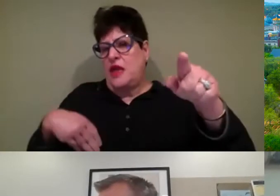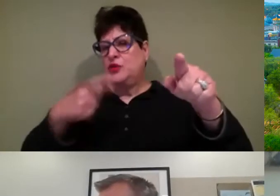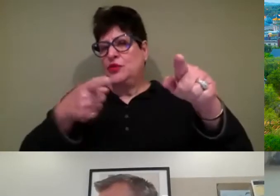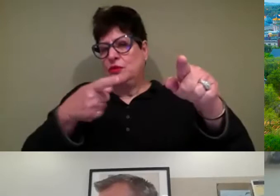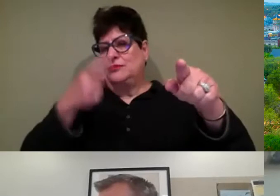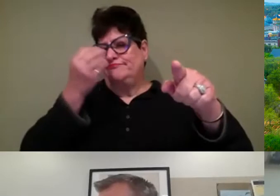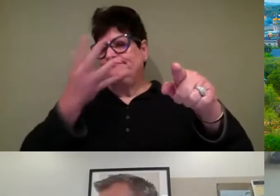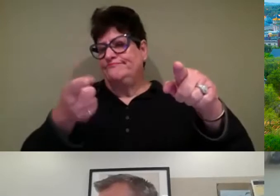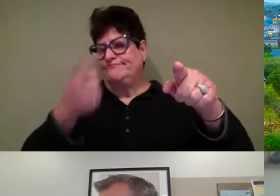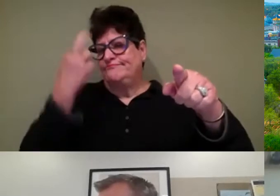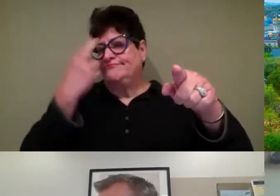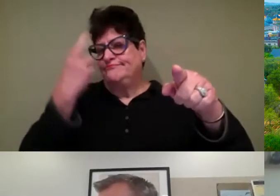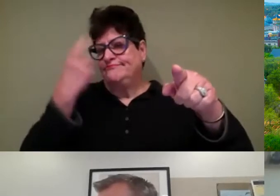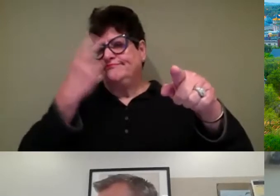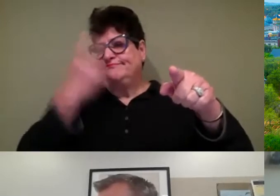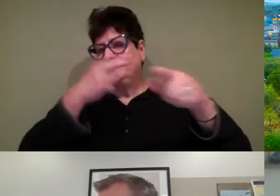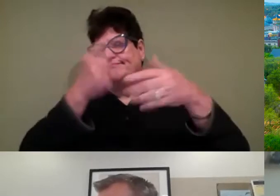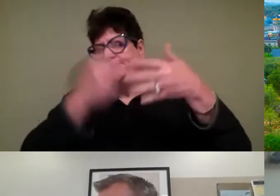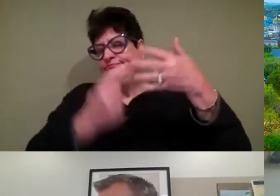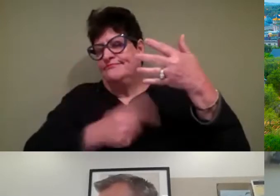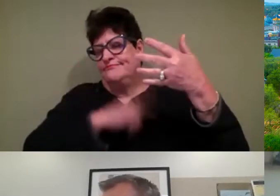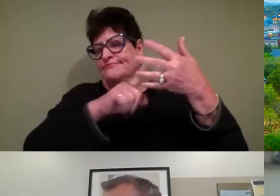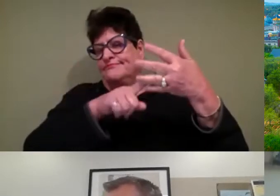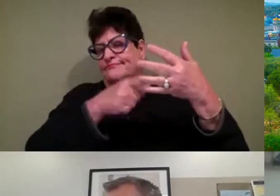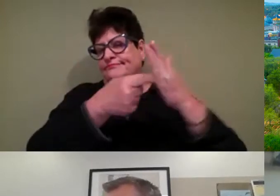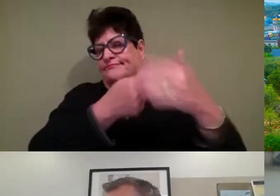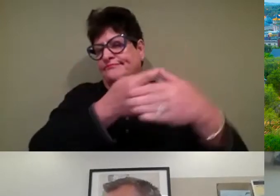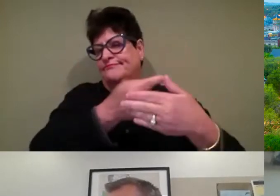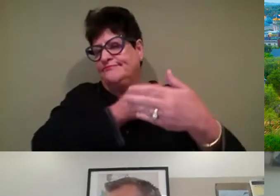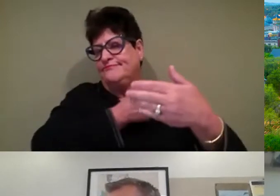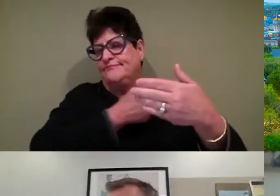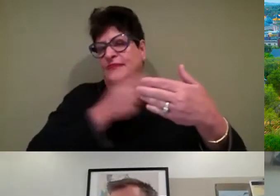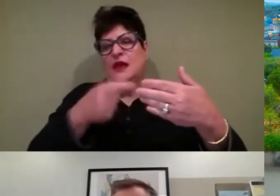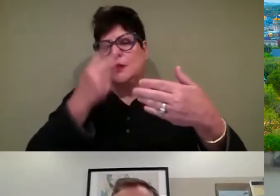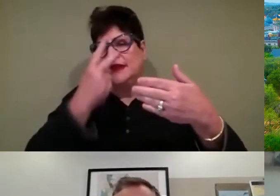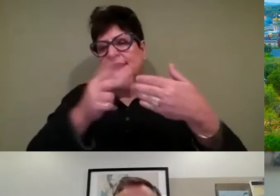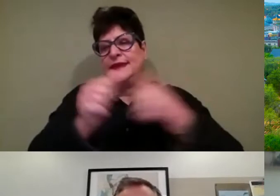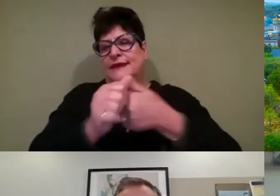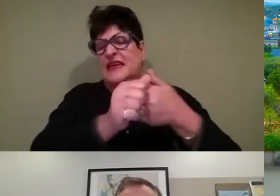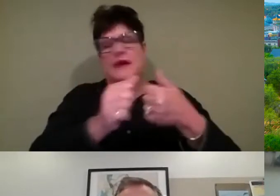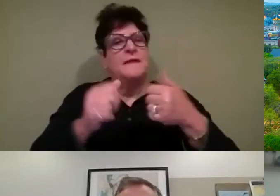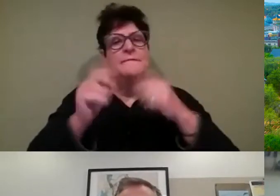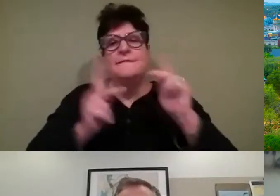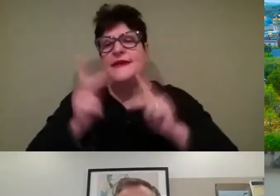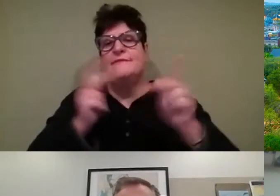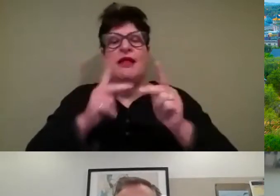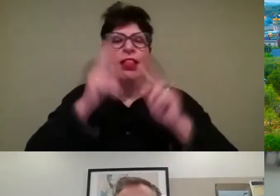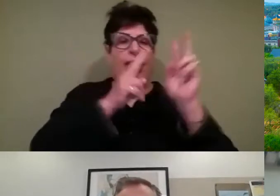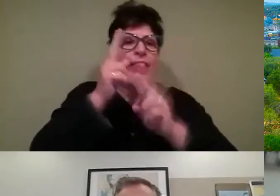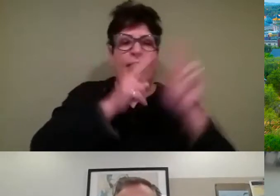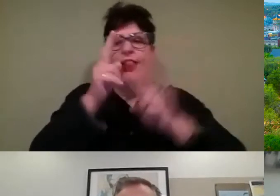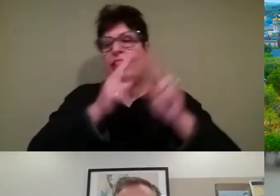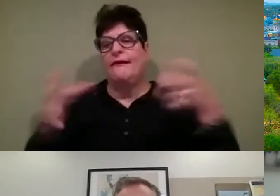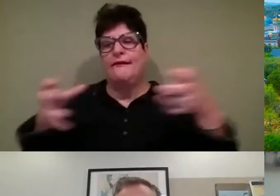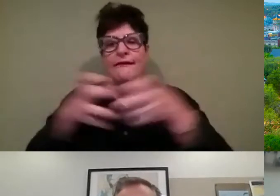what we've been seeing with our contact tracing efforts. So there's been small gatherings of individuals getting together and